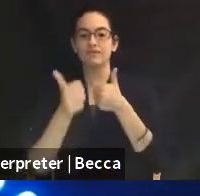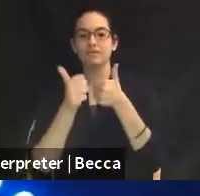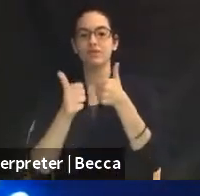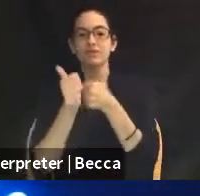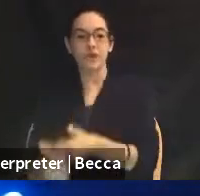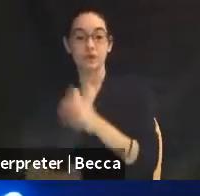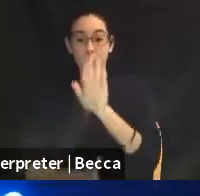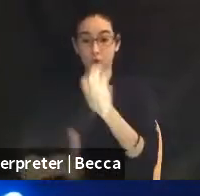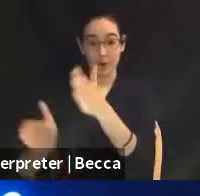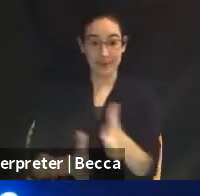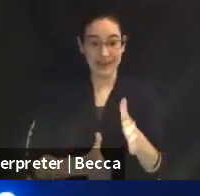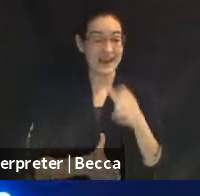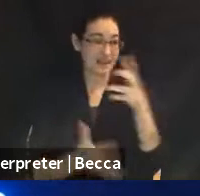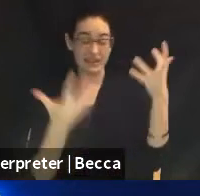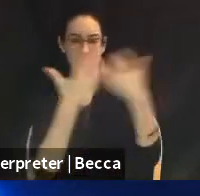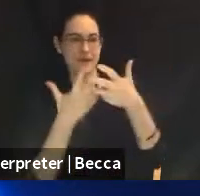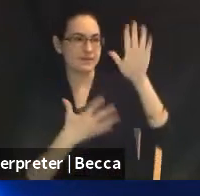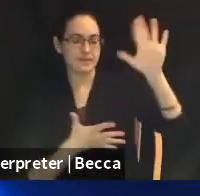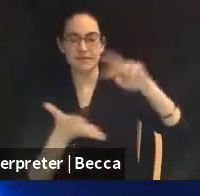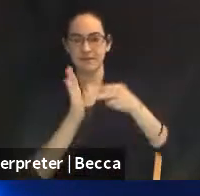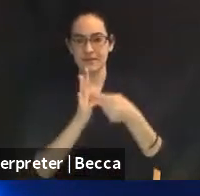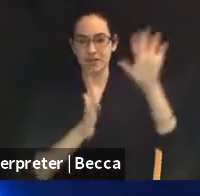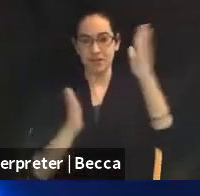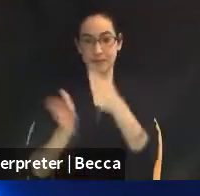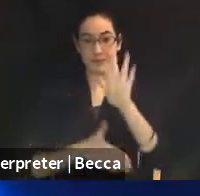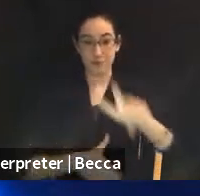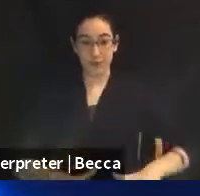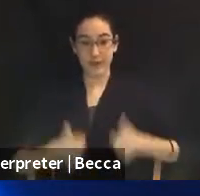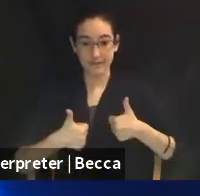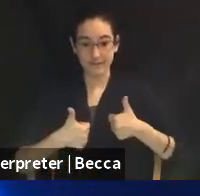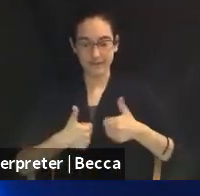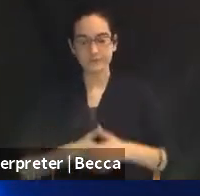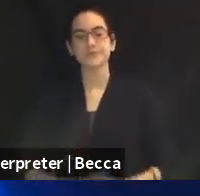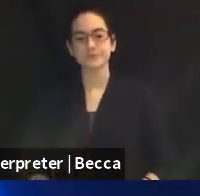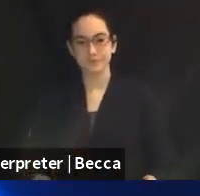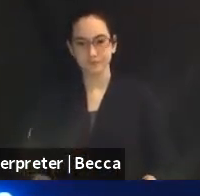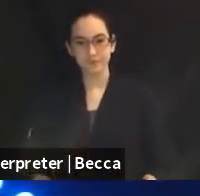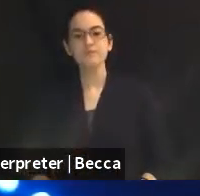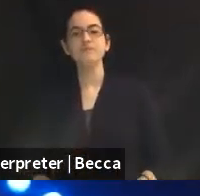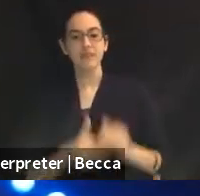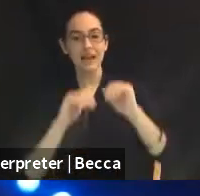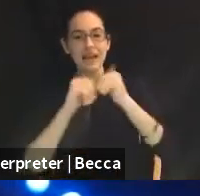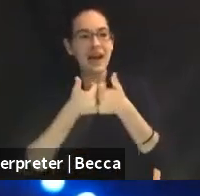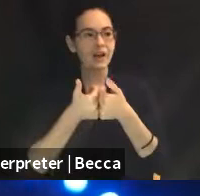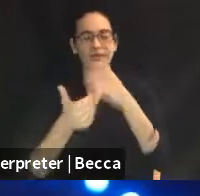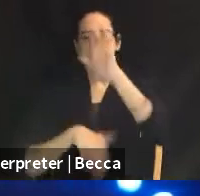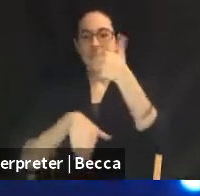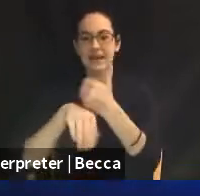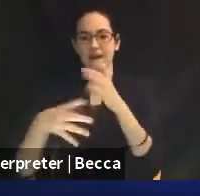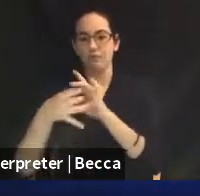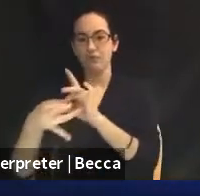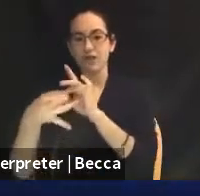and it doesn't line up with God's intentions for you. How he designed you, how he designed relationships, how God's intentions work